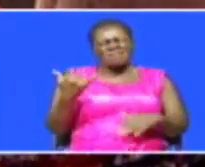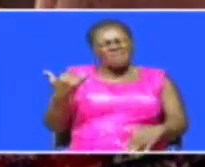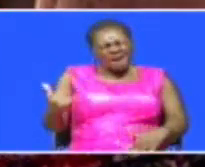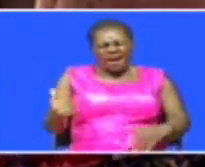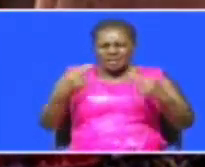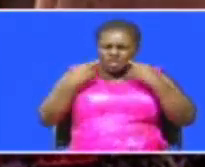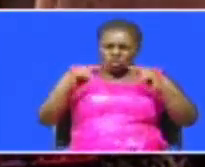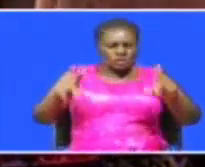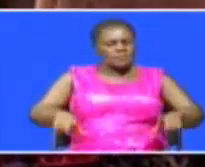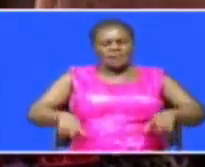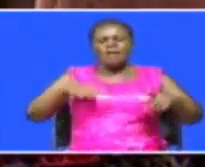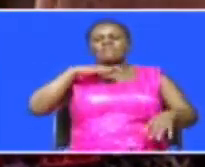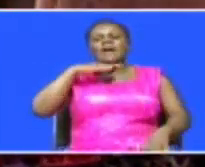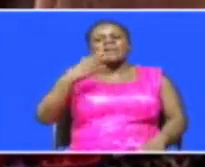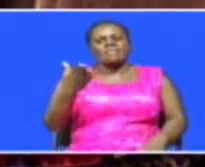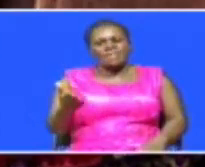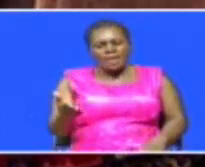innocent lives. So